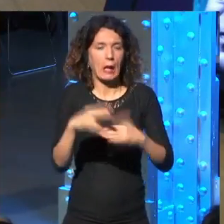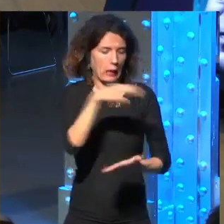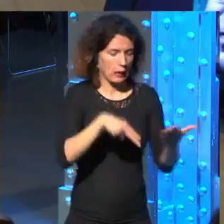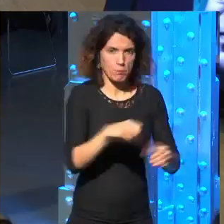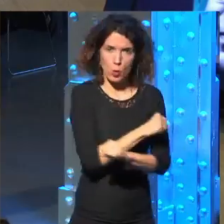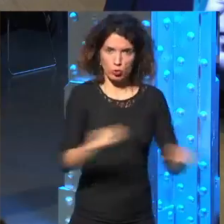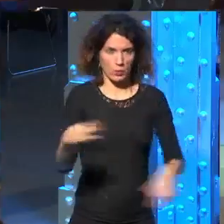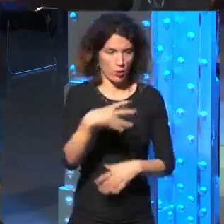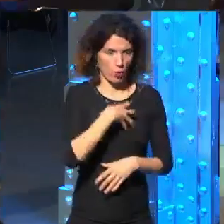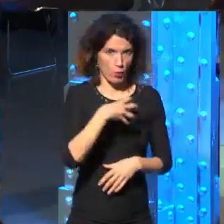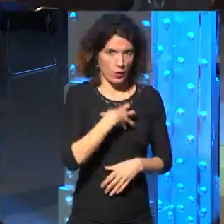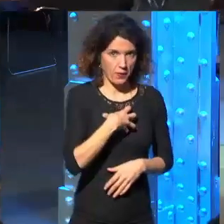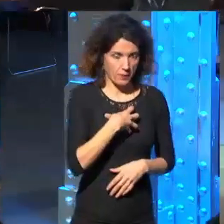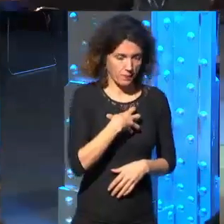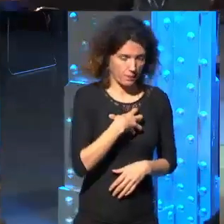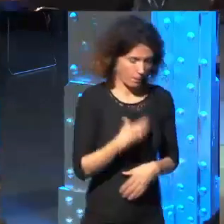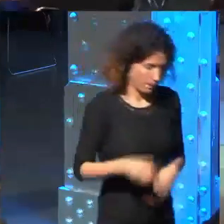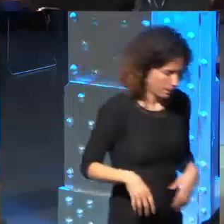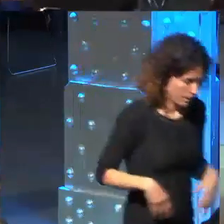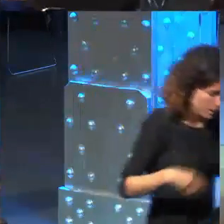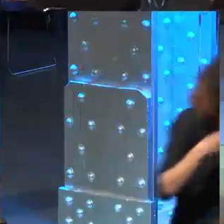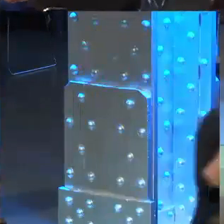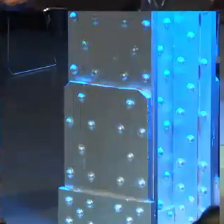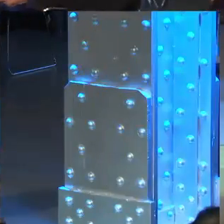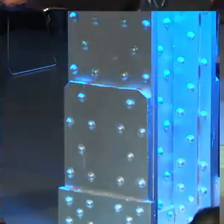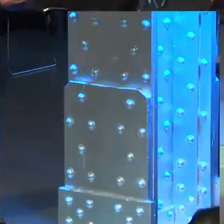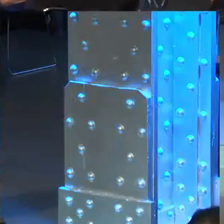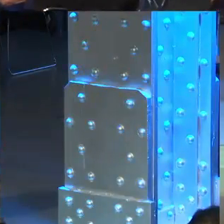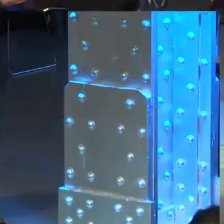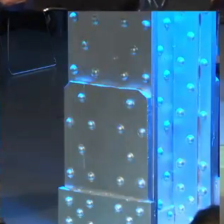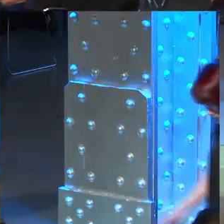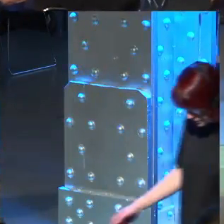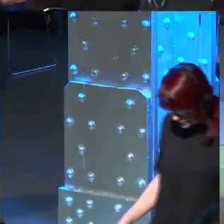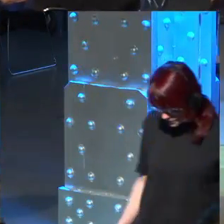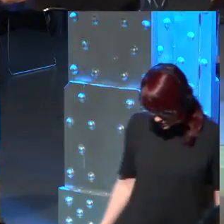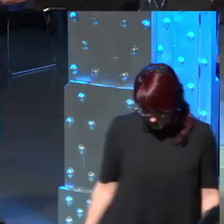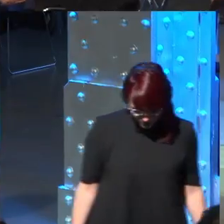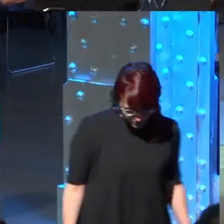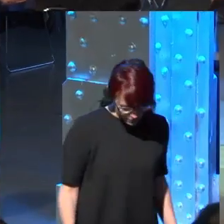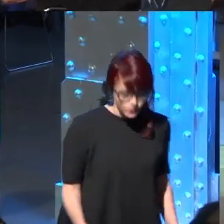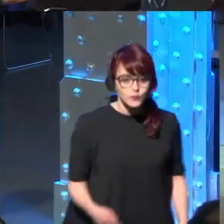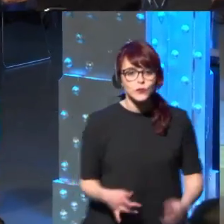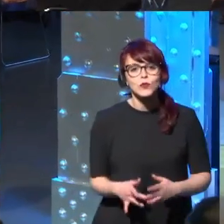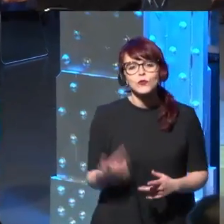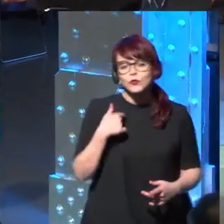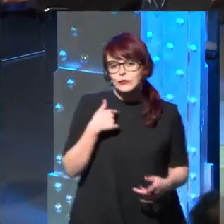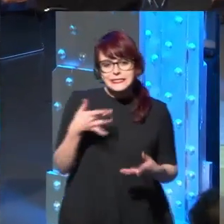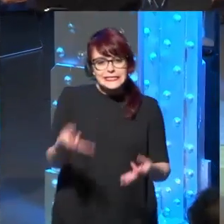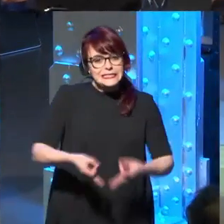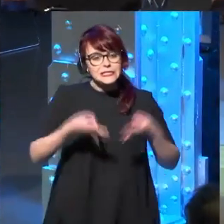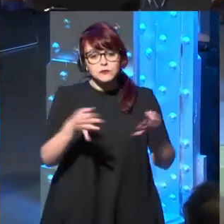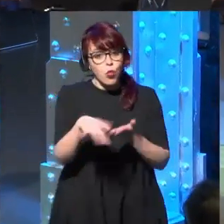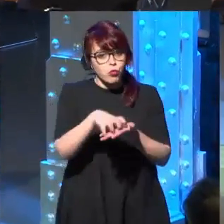I definitely wanted to write a short novel. I sometimes feel